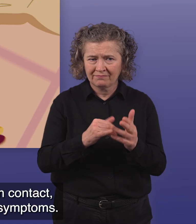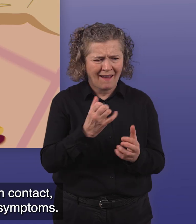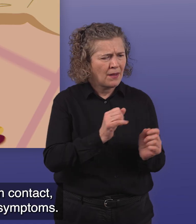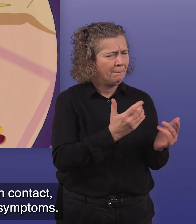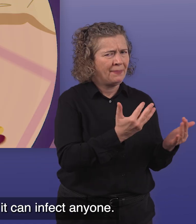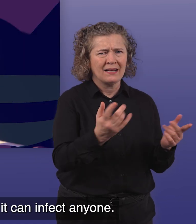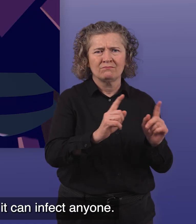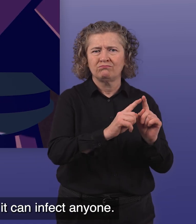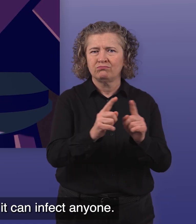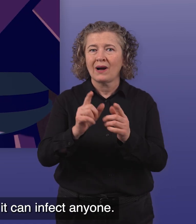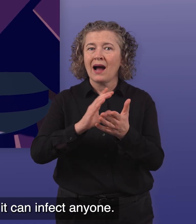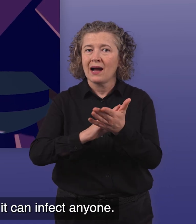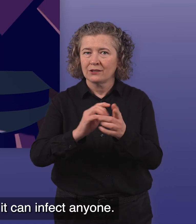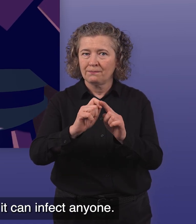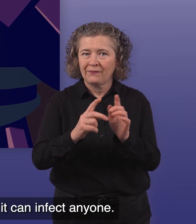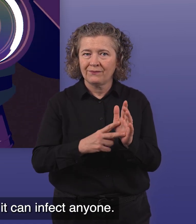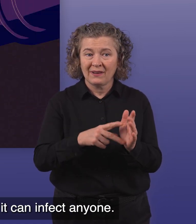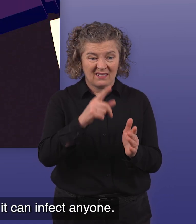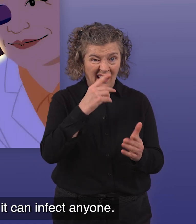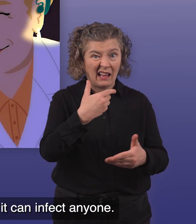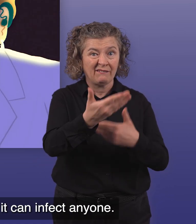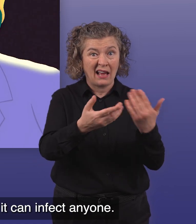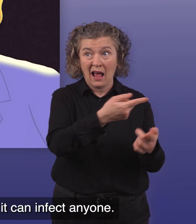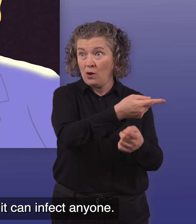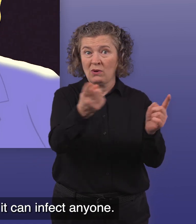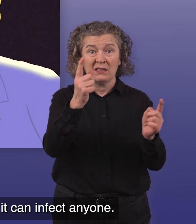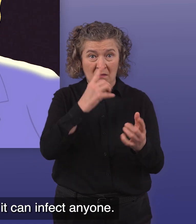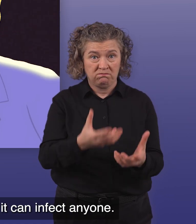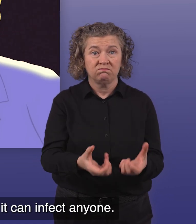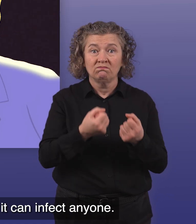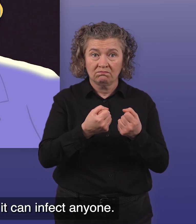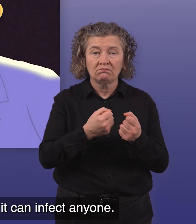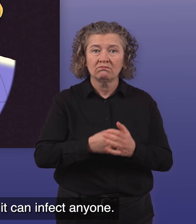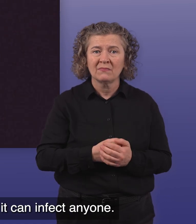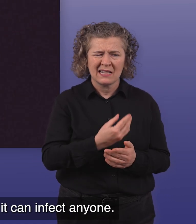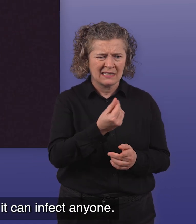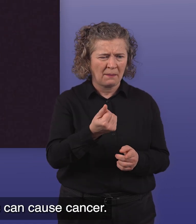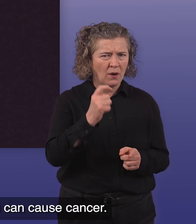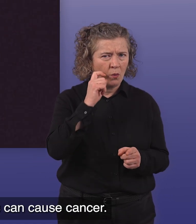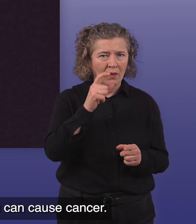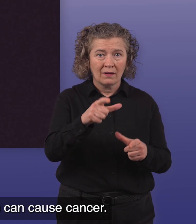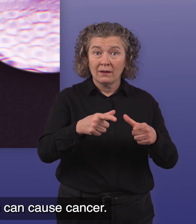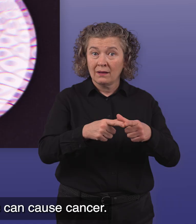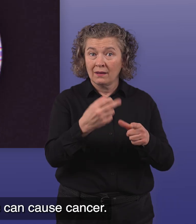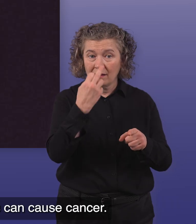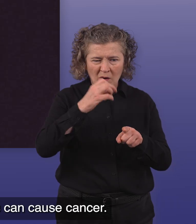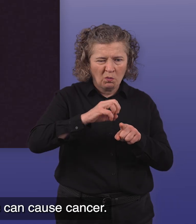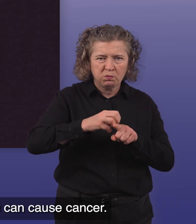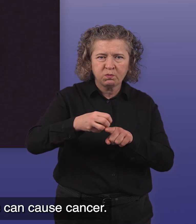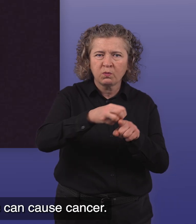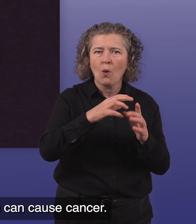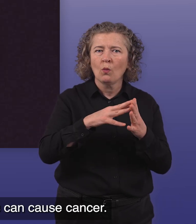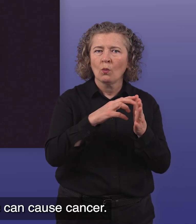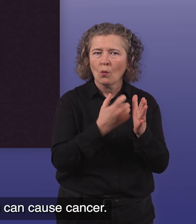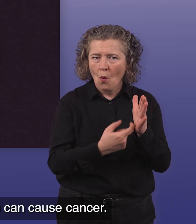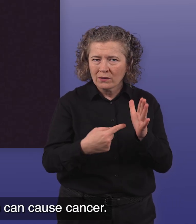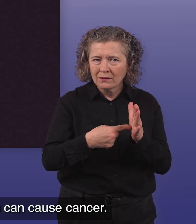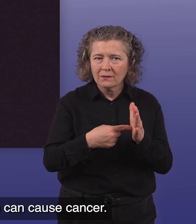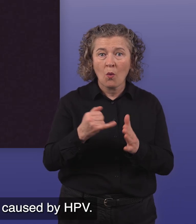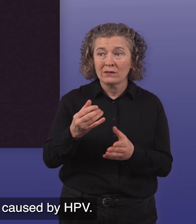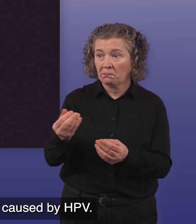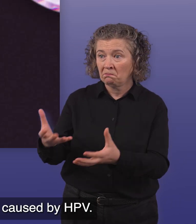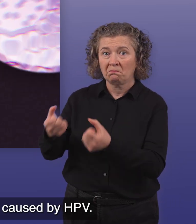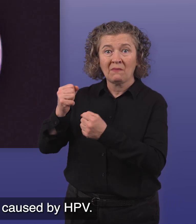no symptoms. There are many types of HPV, and it can infect anyone. Some cause genital warts, others can cause